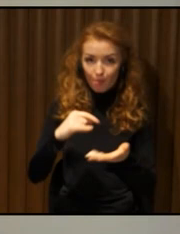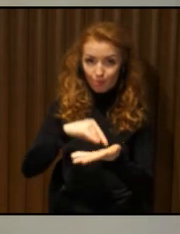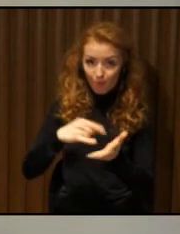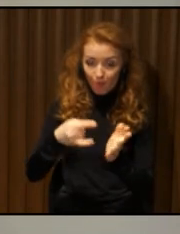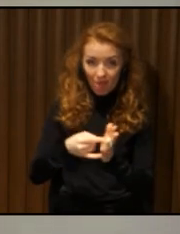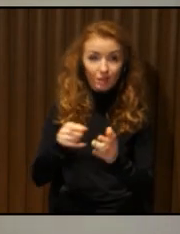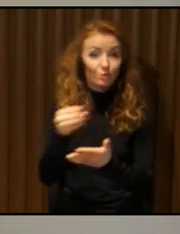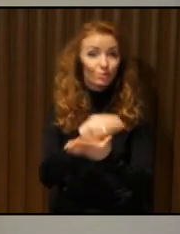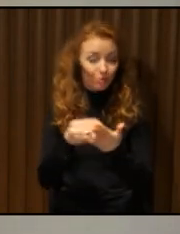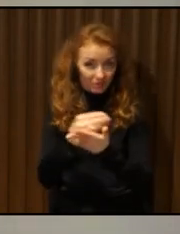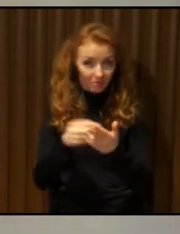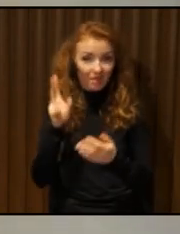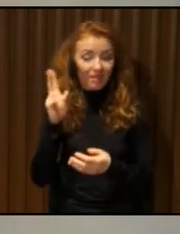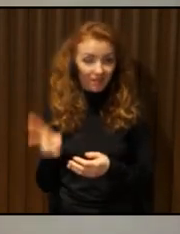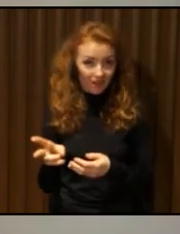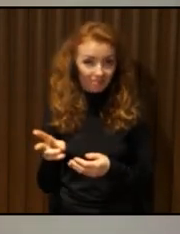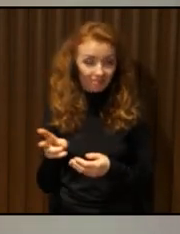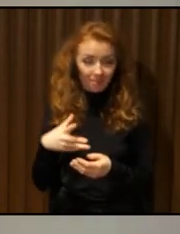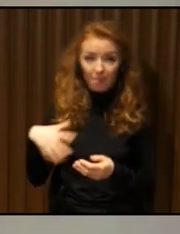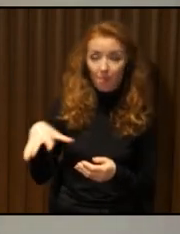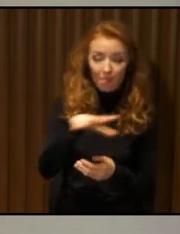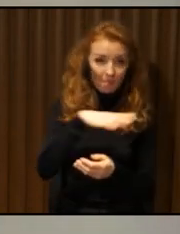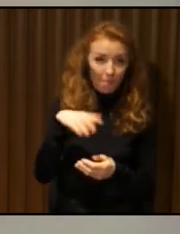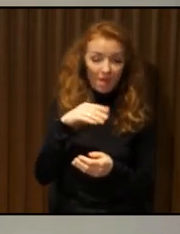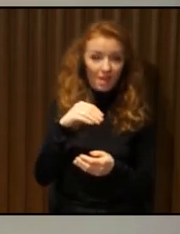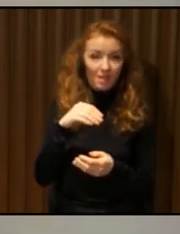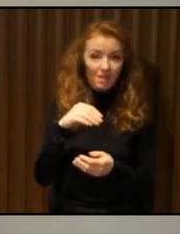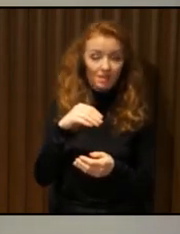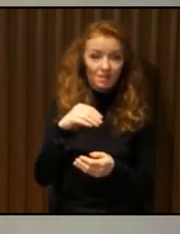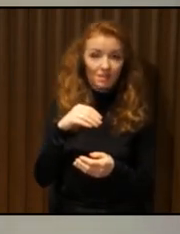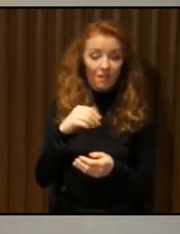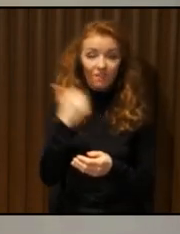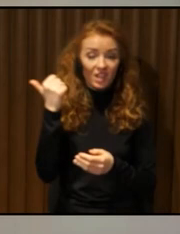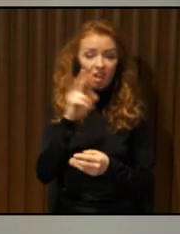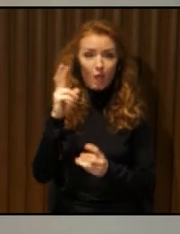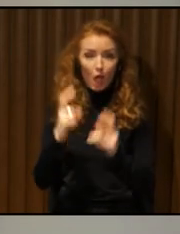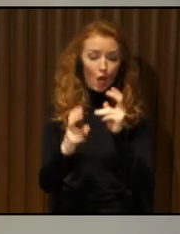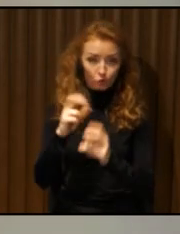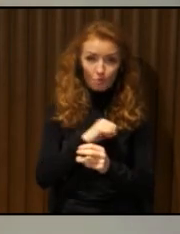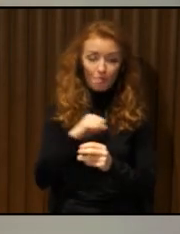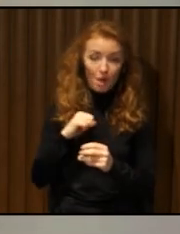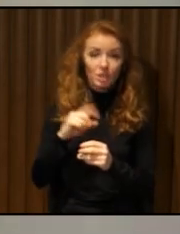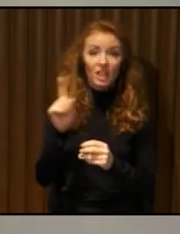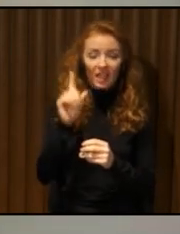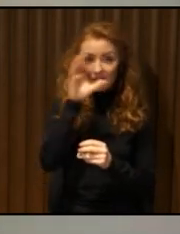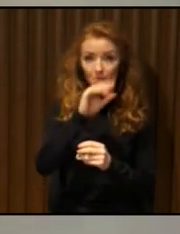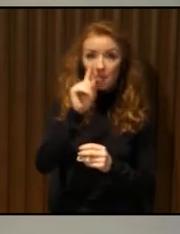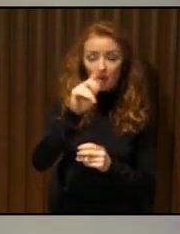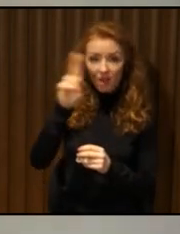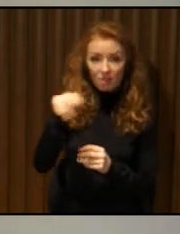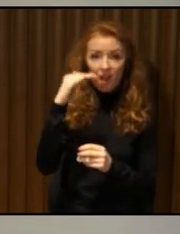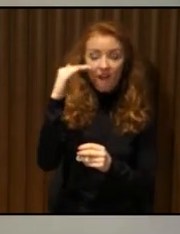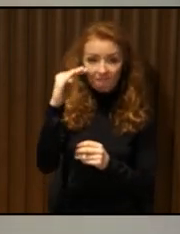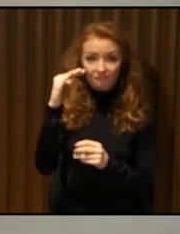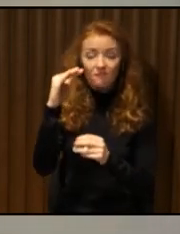manufacturing themselves. I mean, you just download a PDF file and you go and print it in a 3D printer, which are becoming